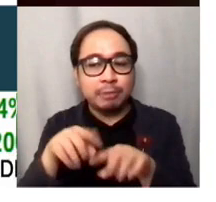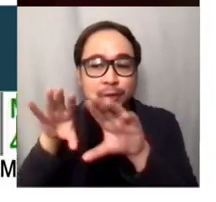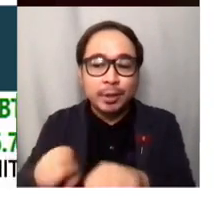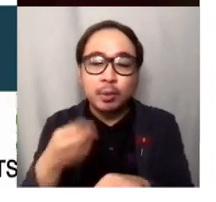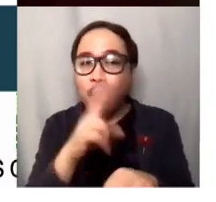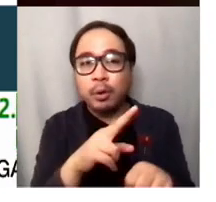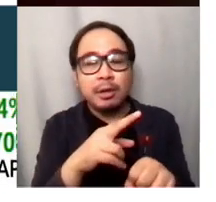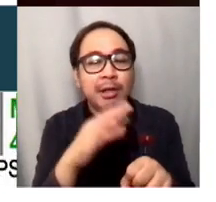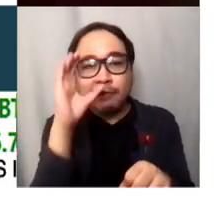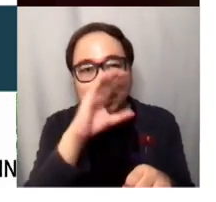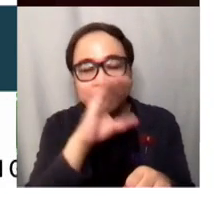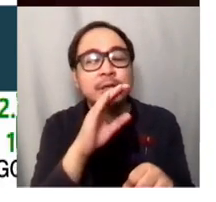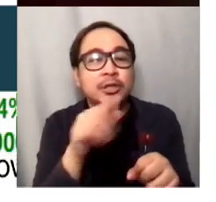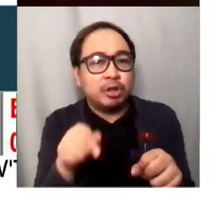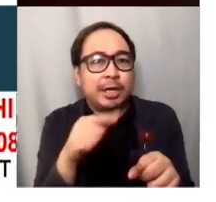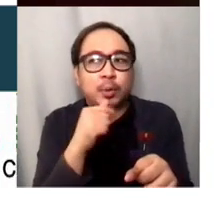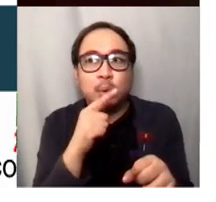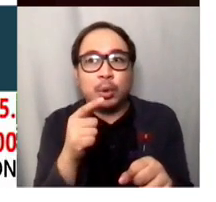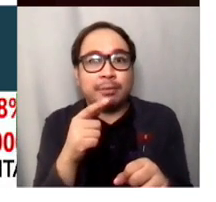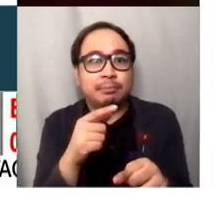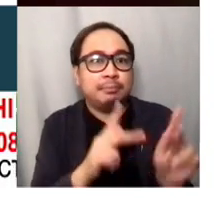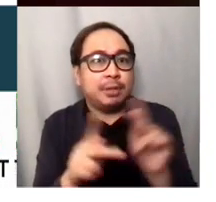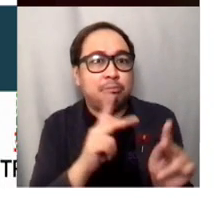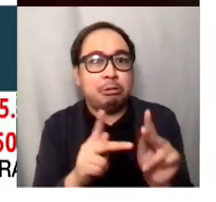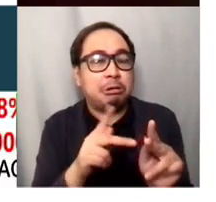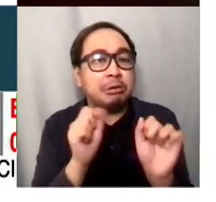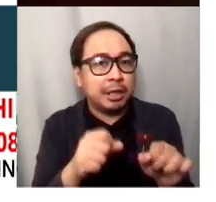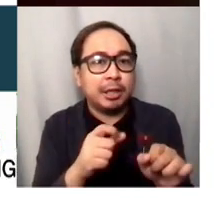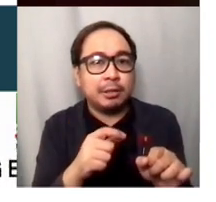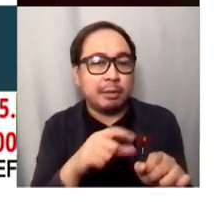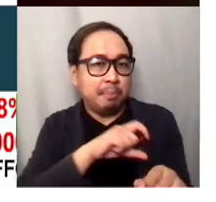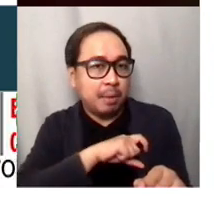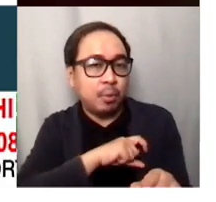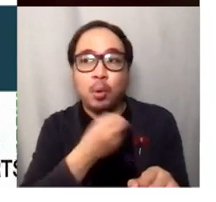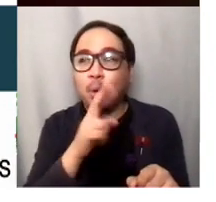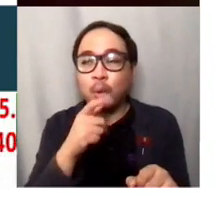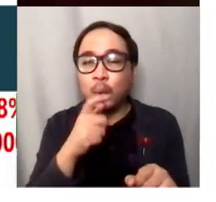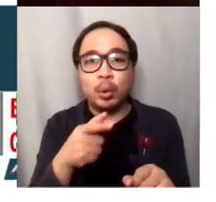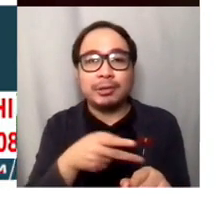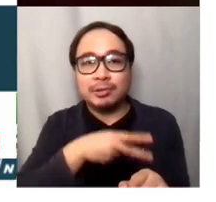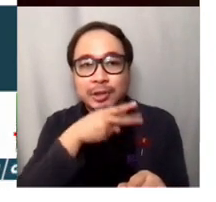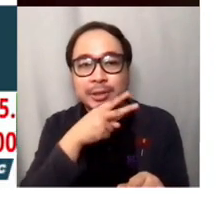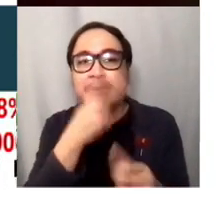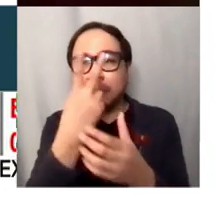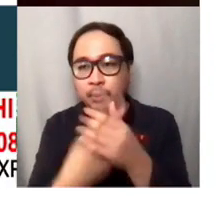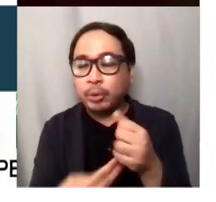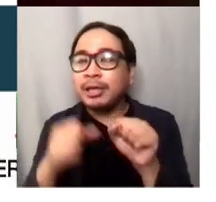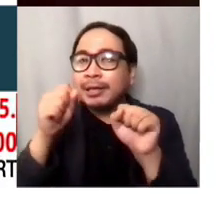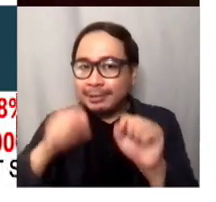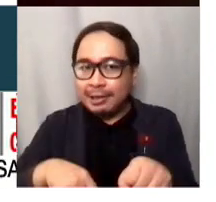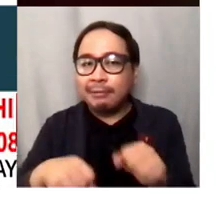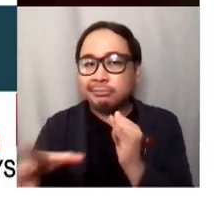subjects of these warrants and those who serve them, so that nobody can make up stories. So it is a very practical suggestion. We're very